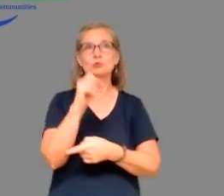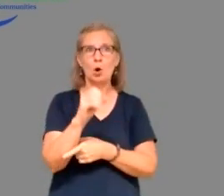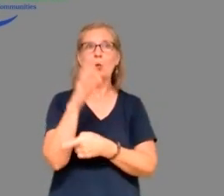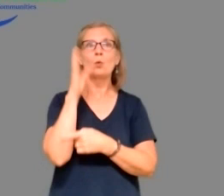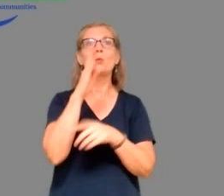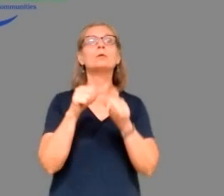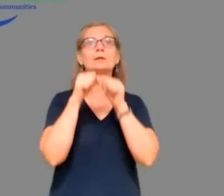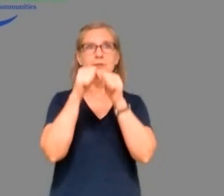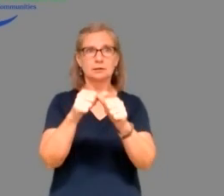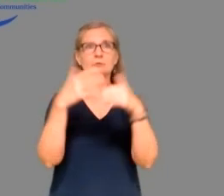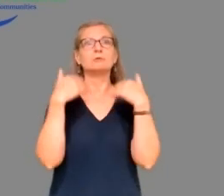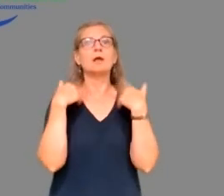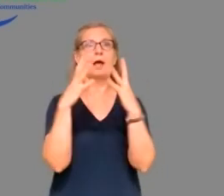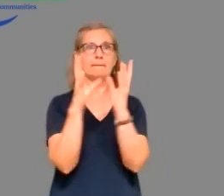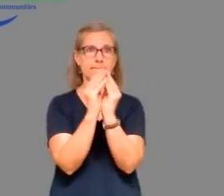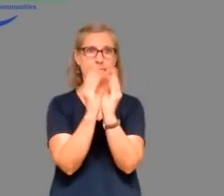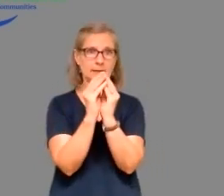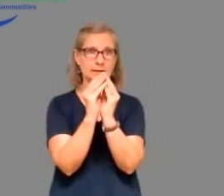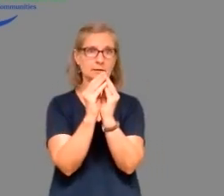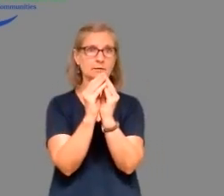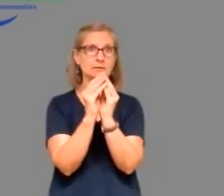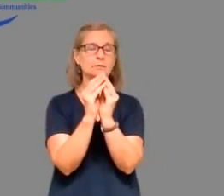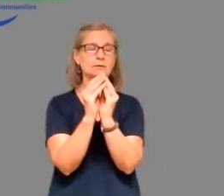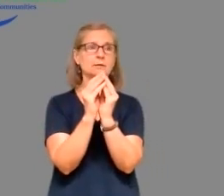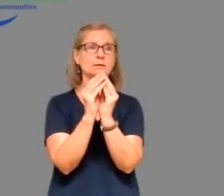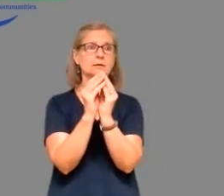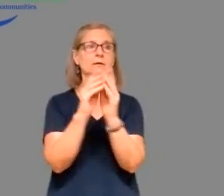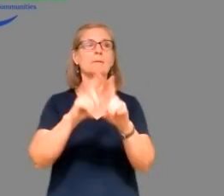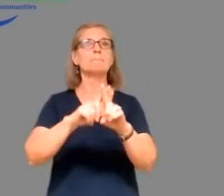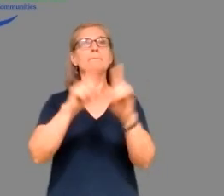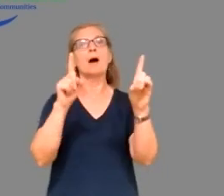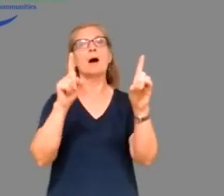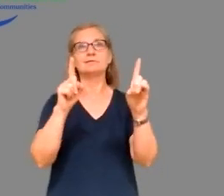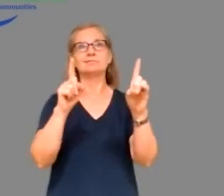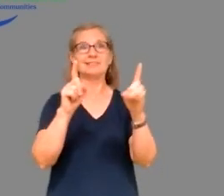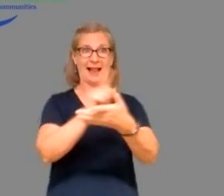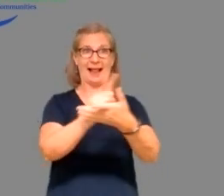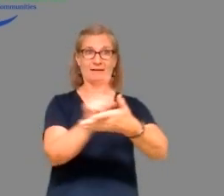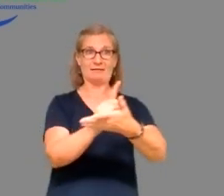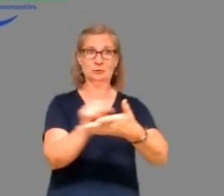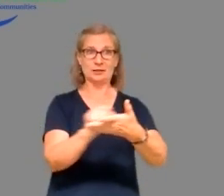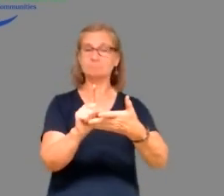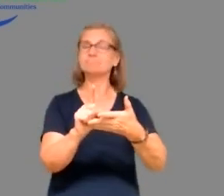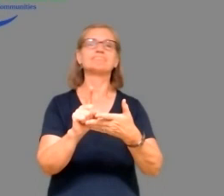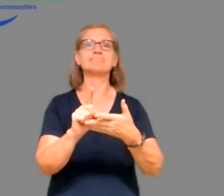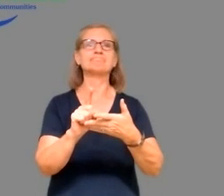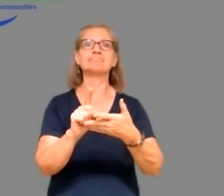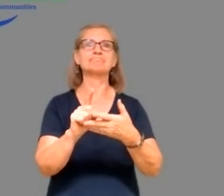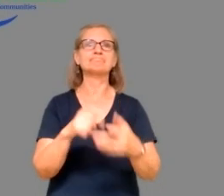will do them a little more spread apart than every week. Yeah. So,